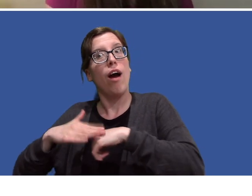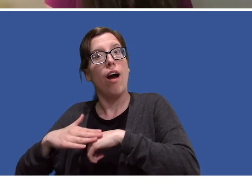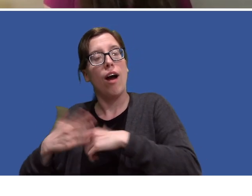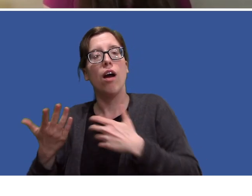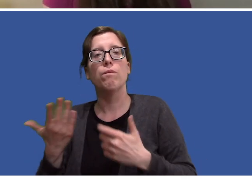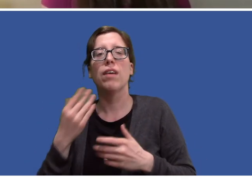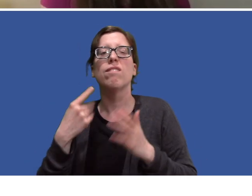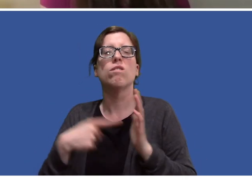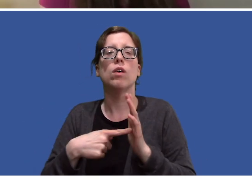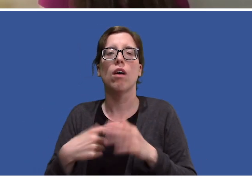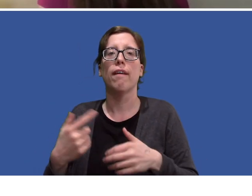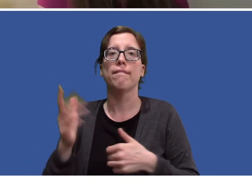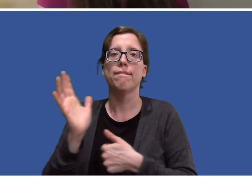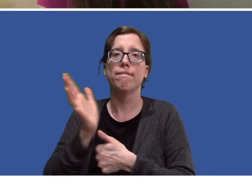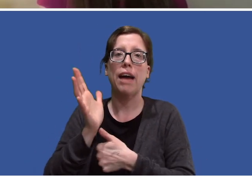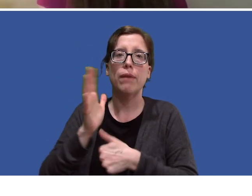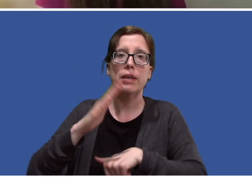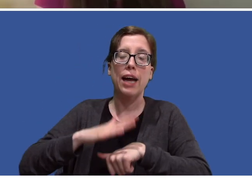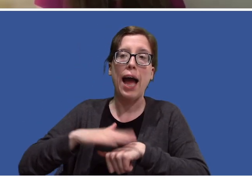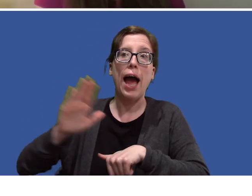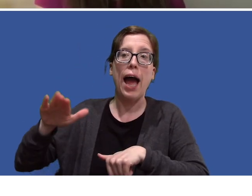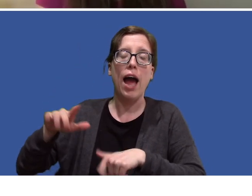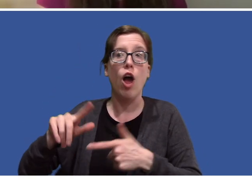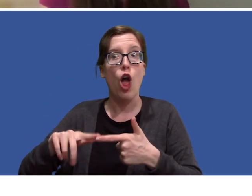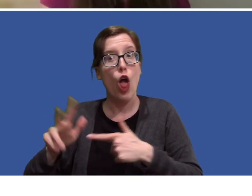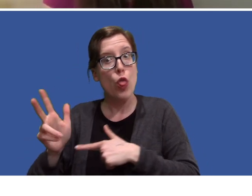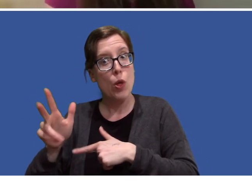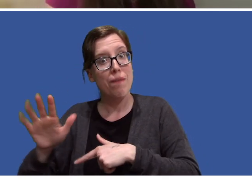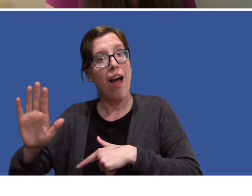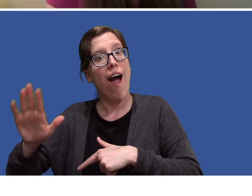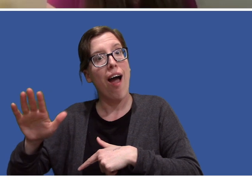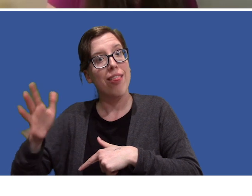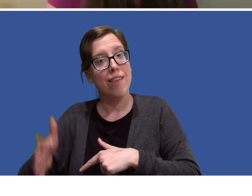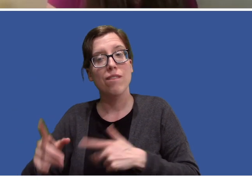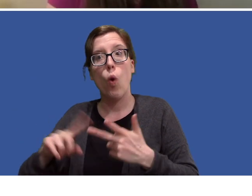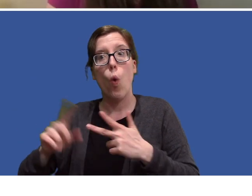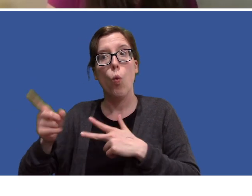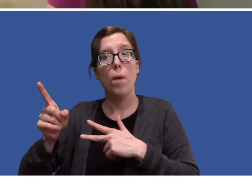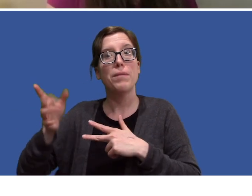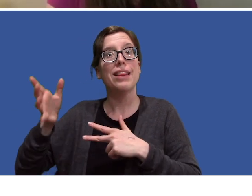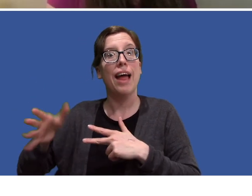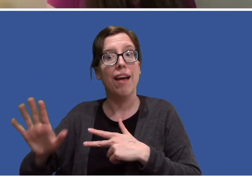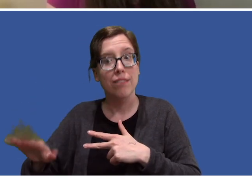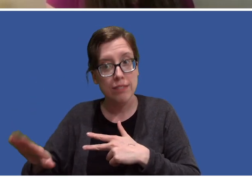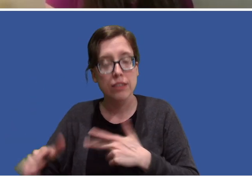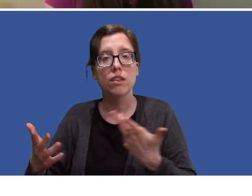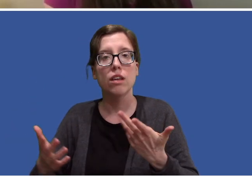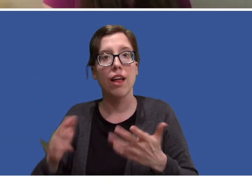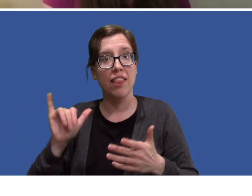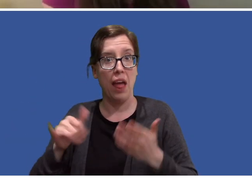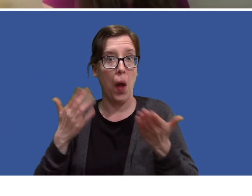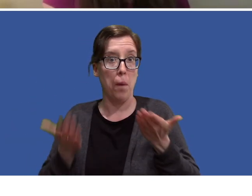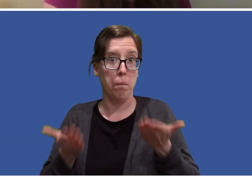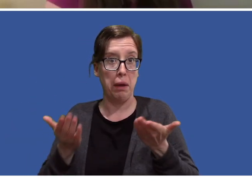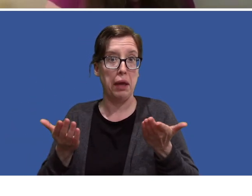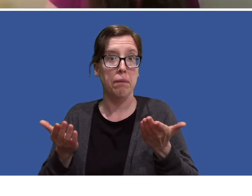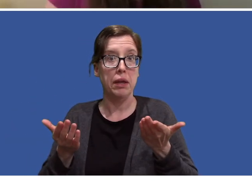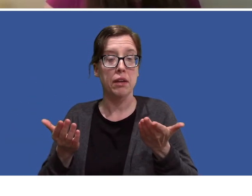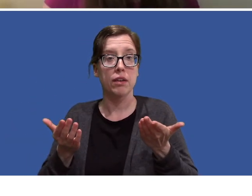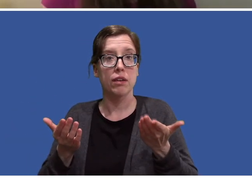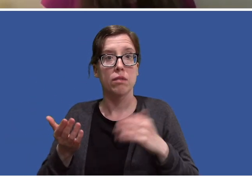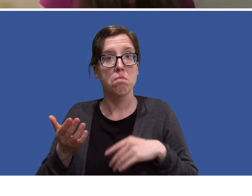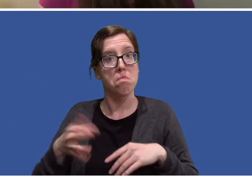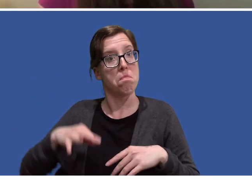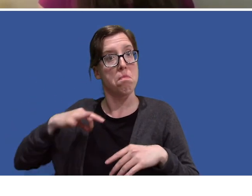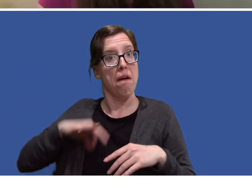then a 1-minute warning, that might be a very beneficial and helpful strategy.